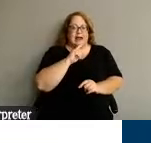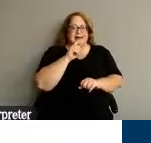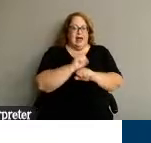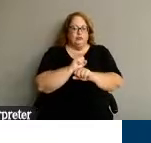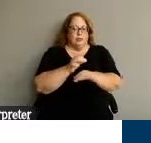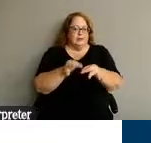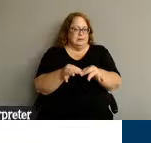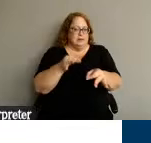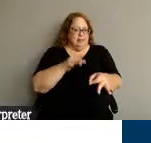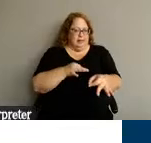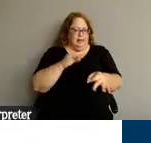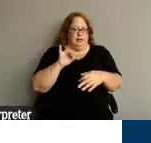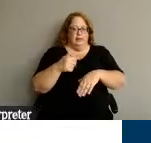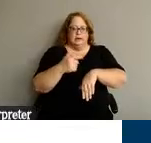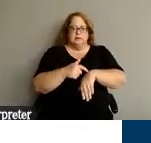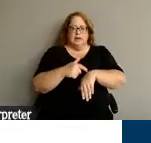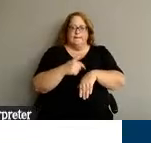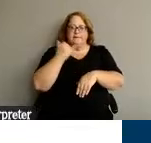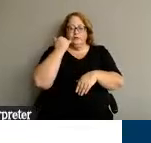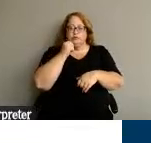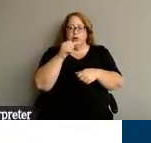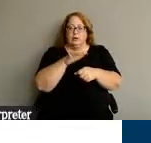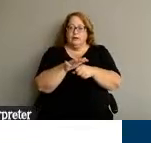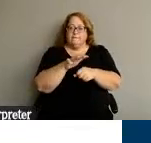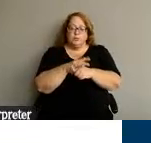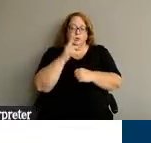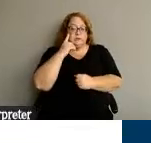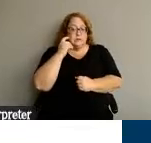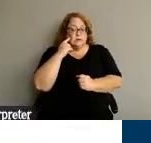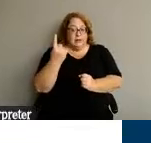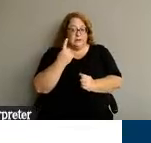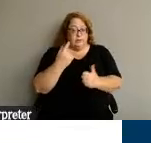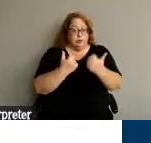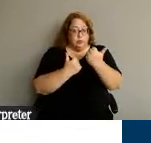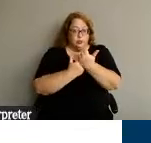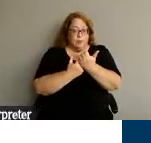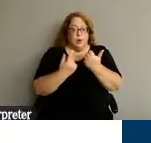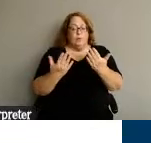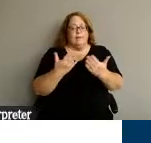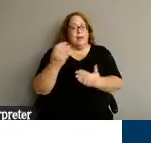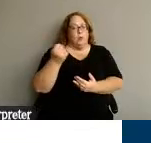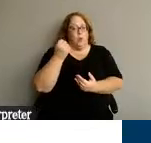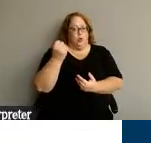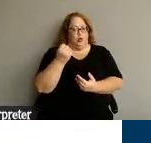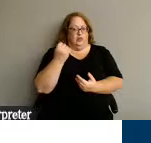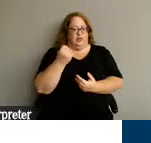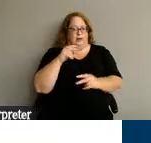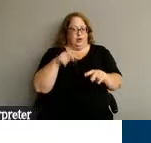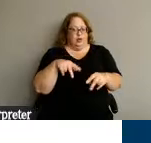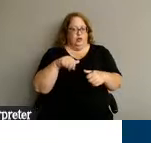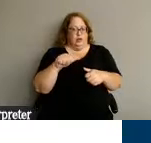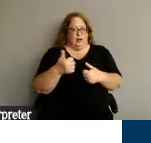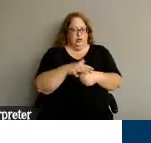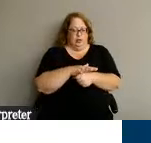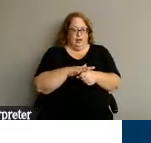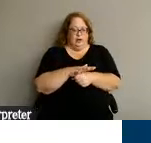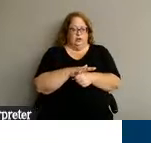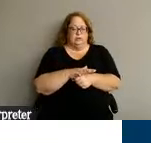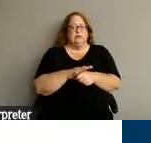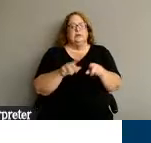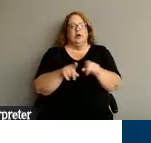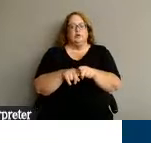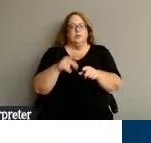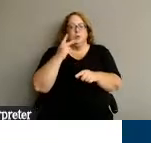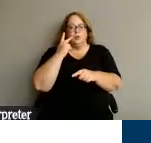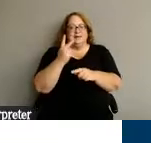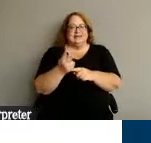time. So if there isn't enough to suspect anything for us to support, we might hold off on that, but look at other areas. And then also, we've